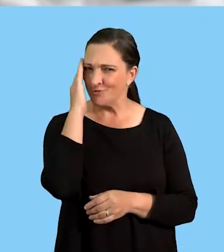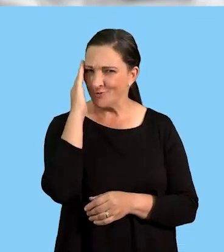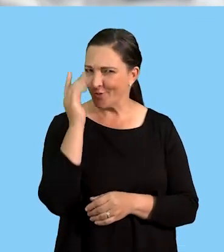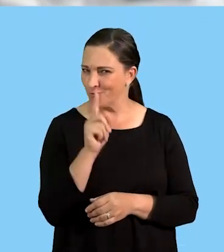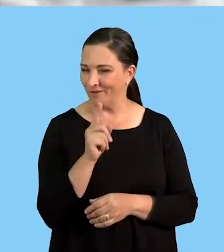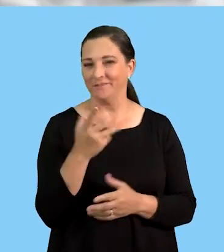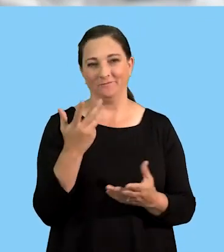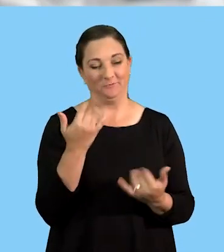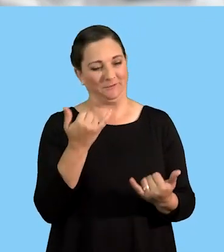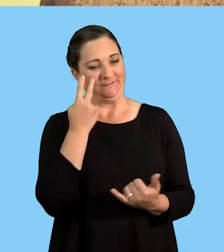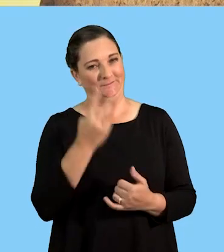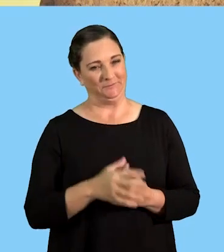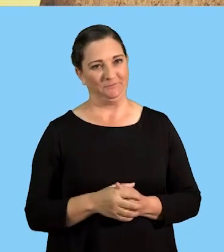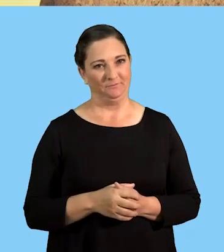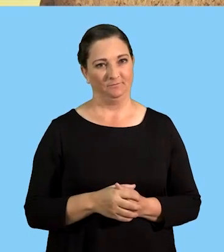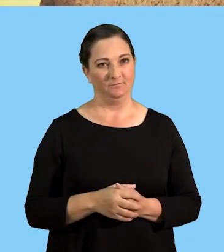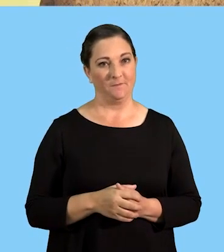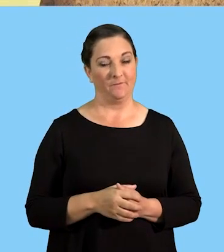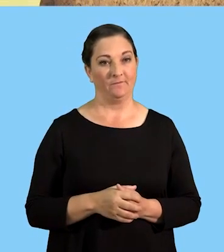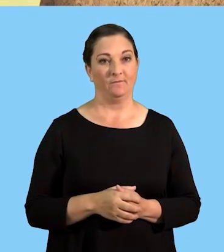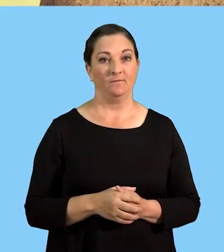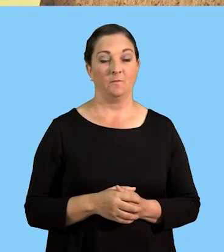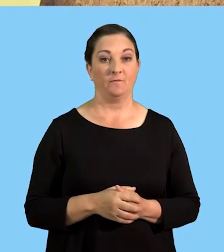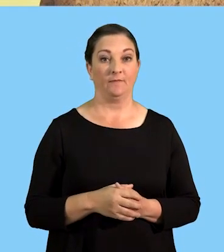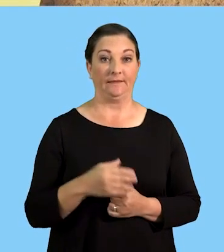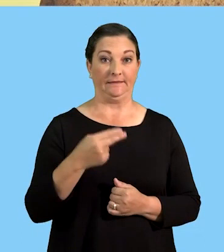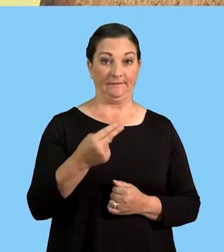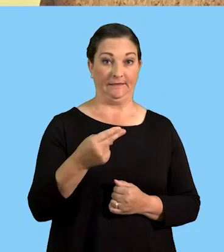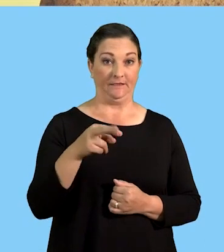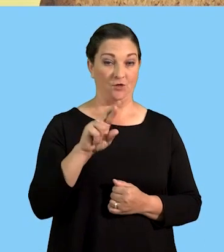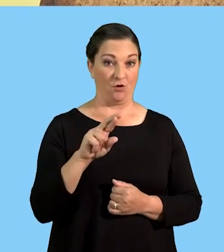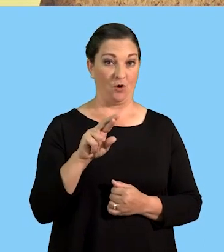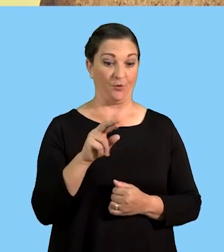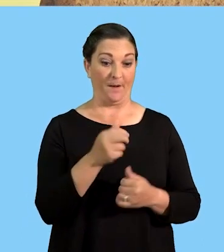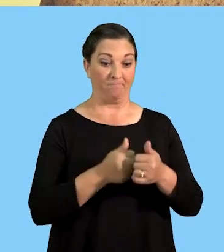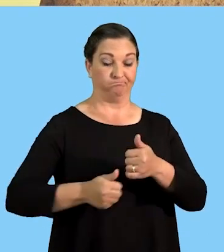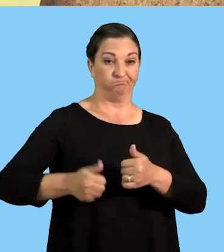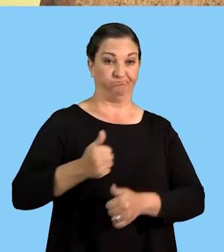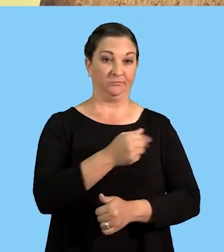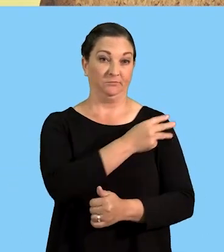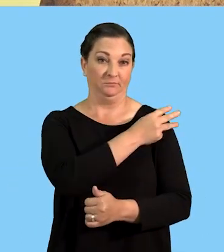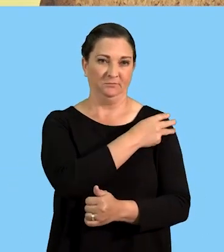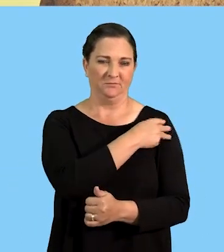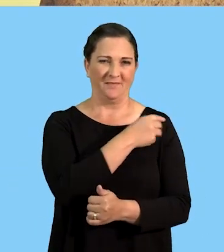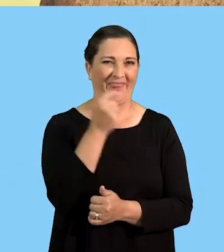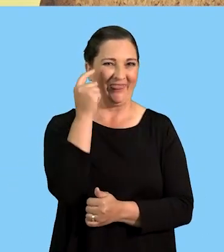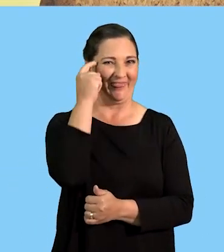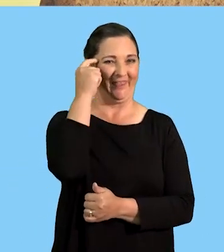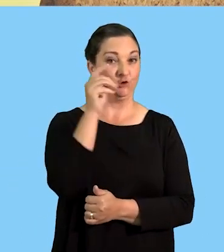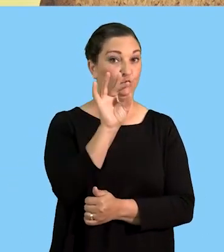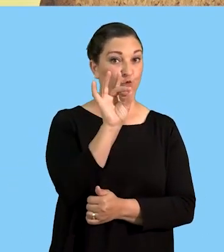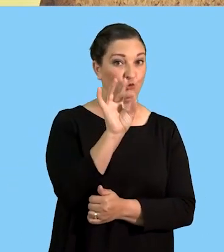the day. It is said that HR managers considers Tuesday to be the